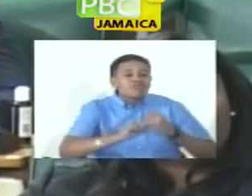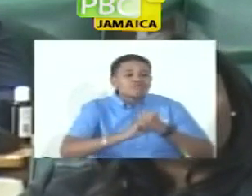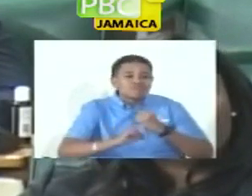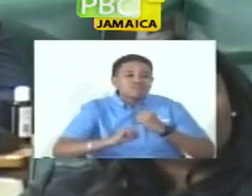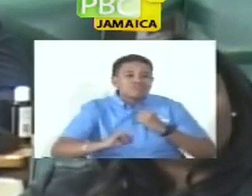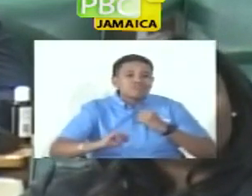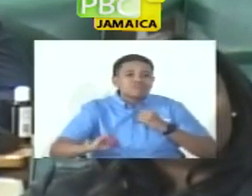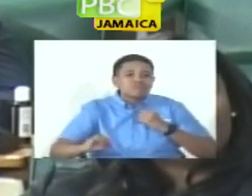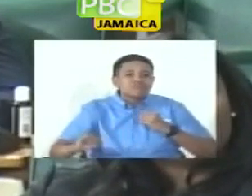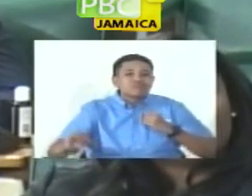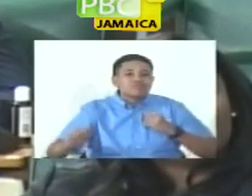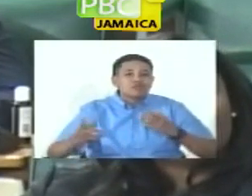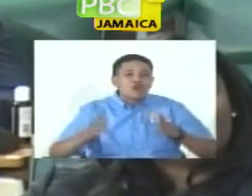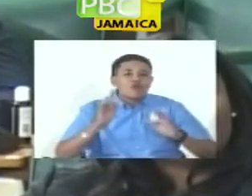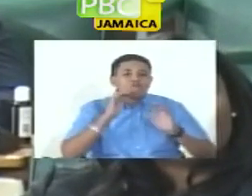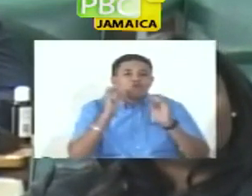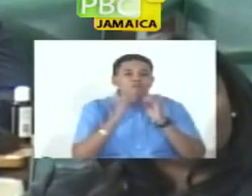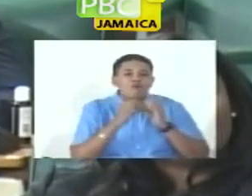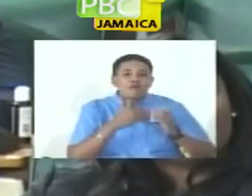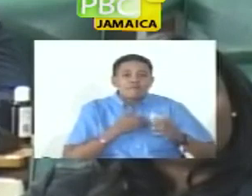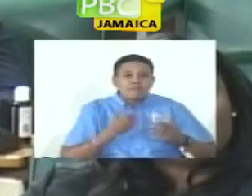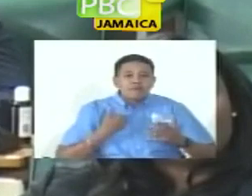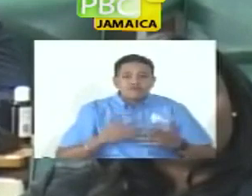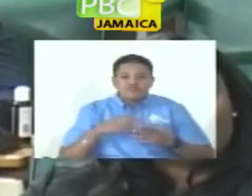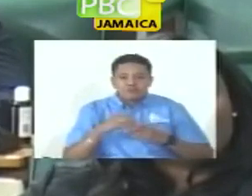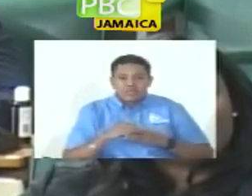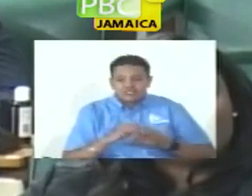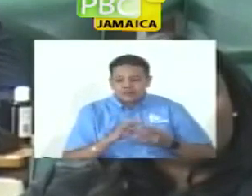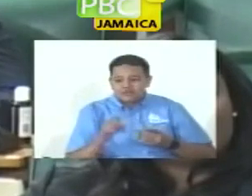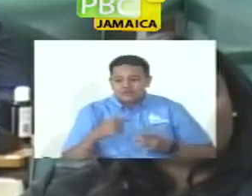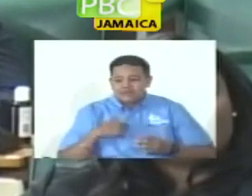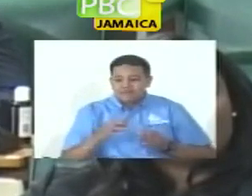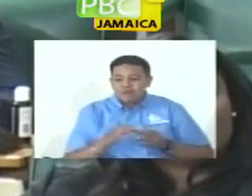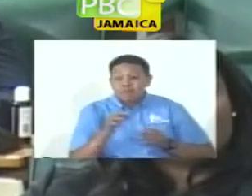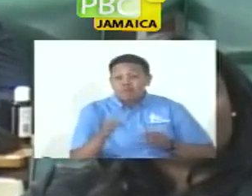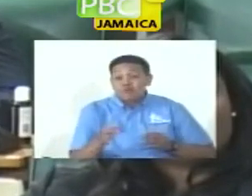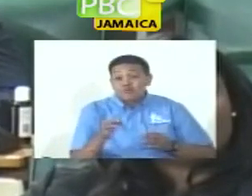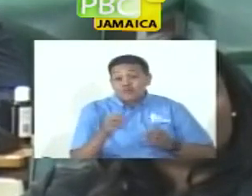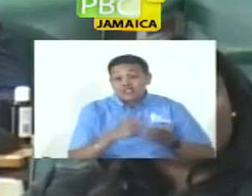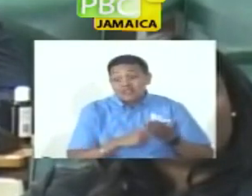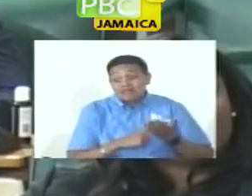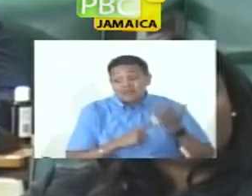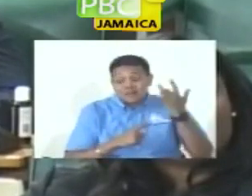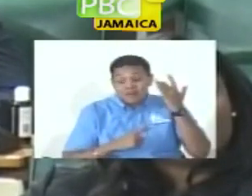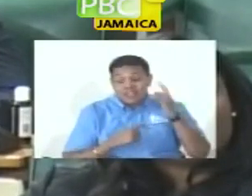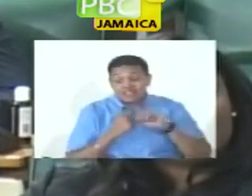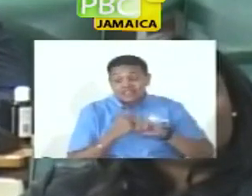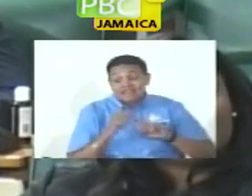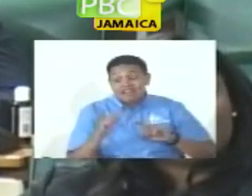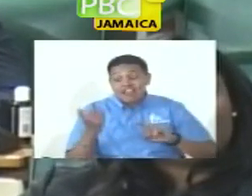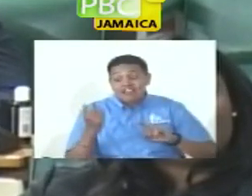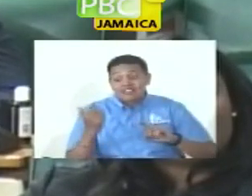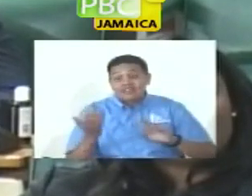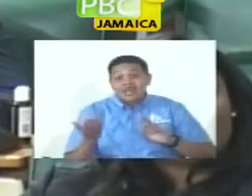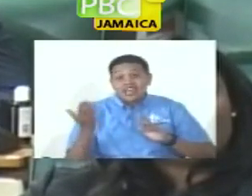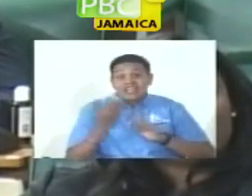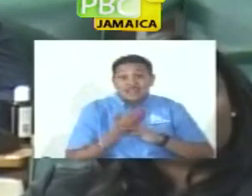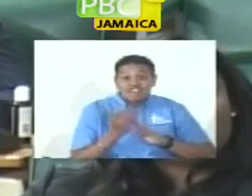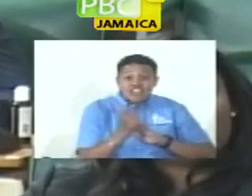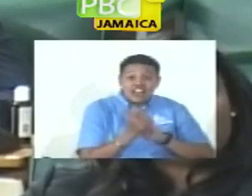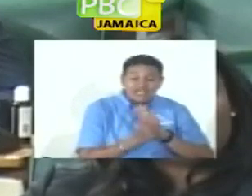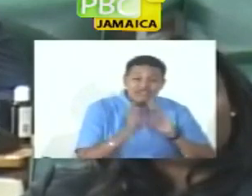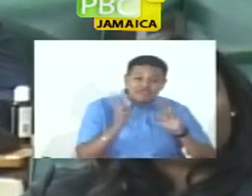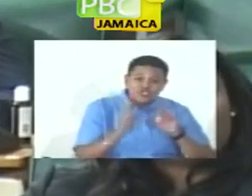for more members to participate. We had to postpone the debate because there were other intervening legislative